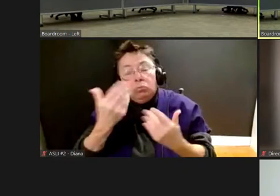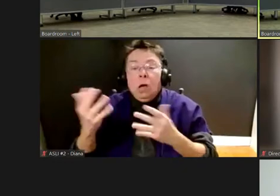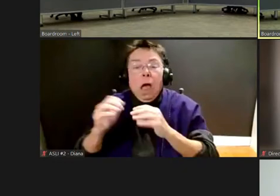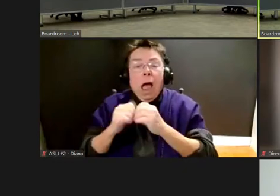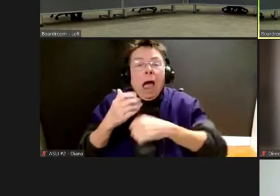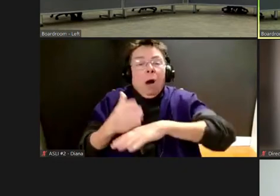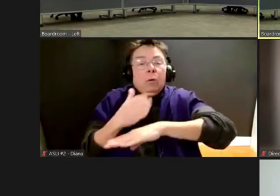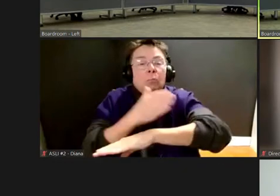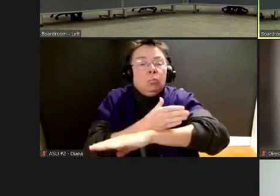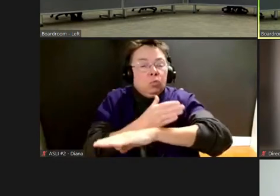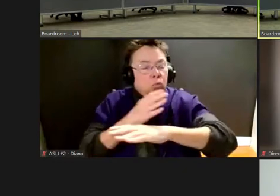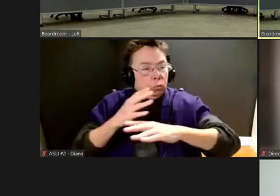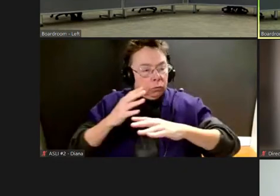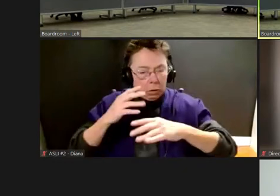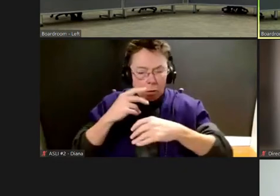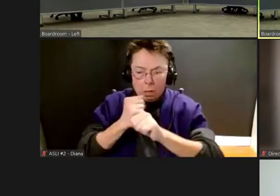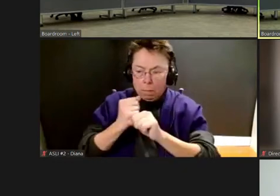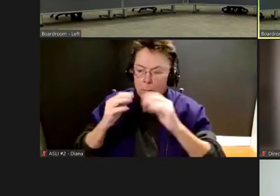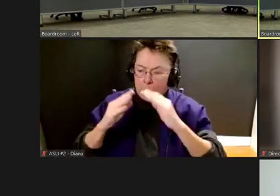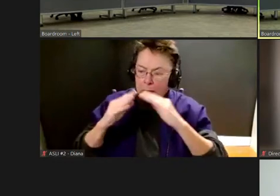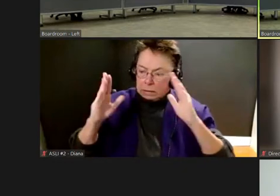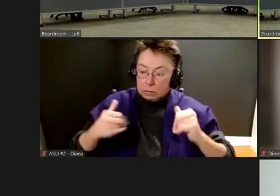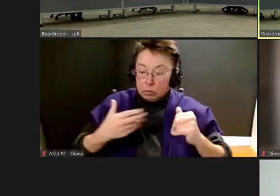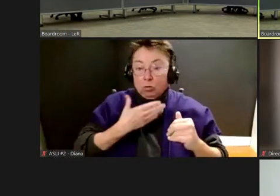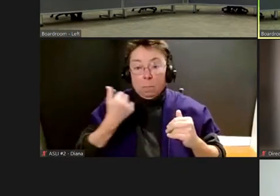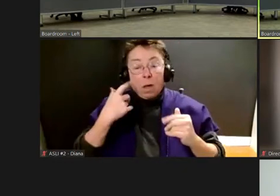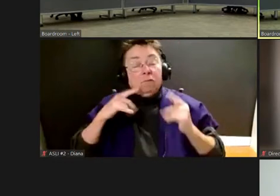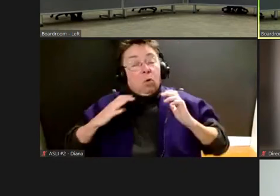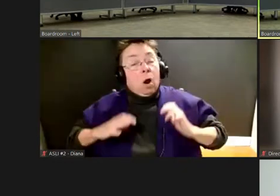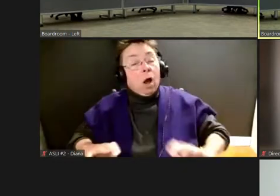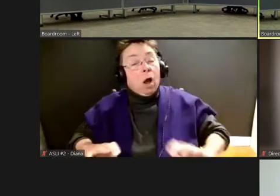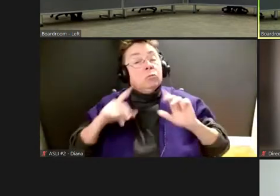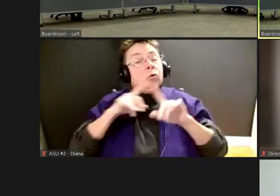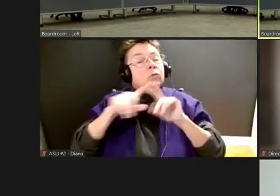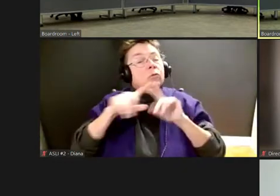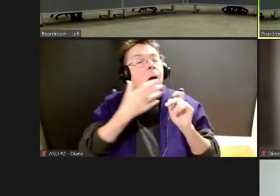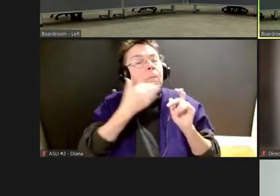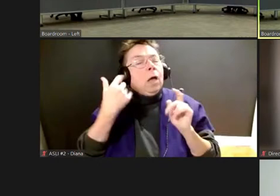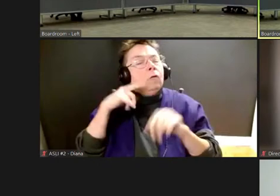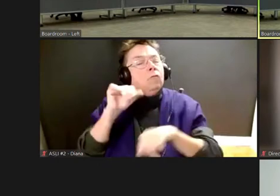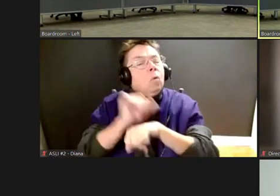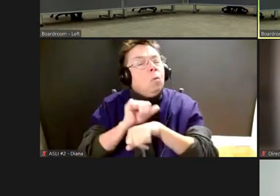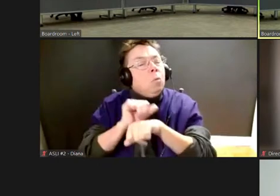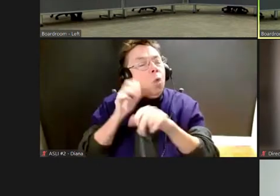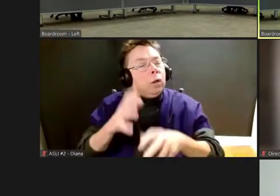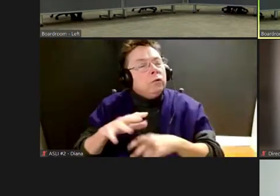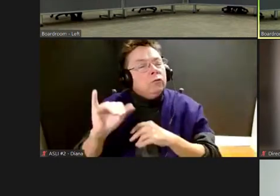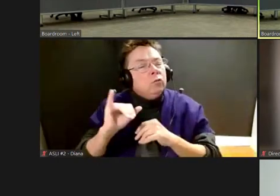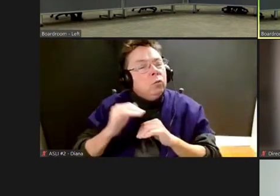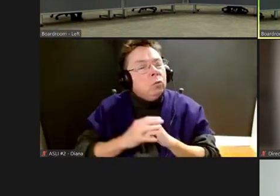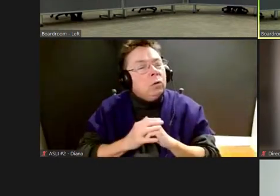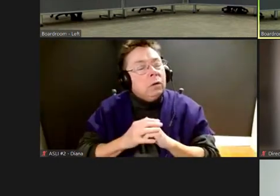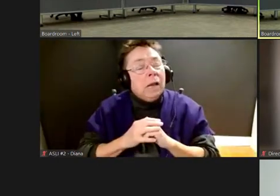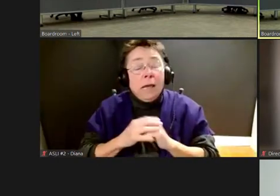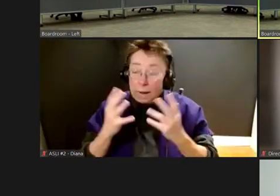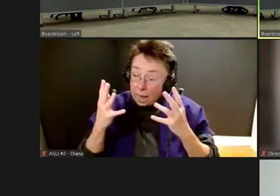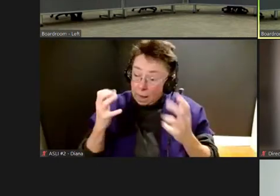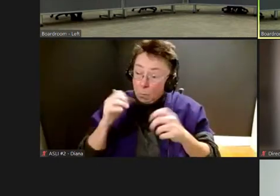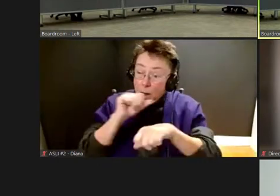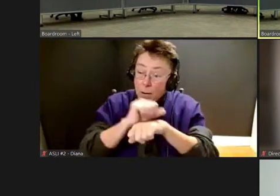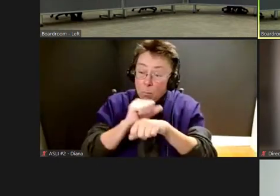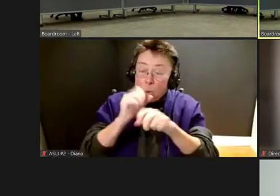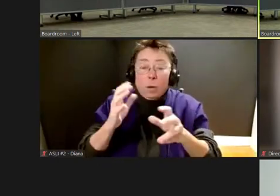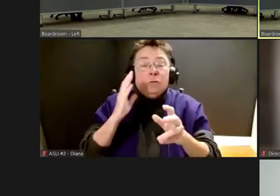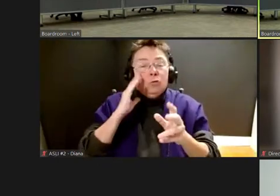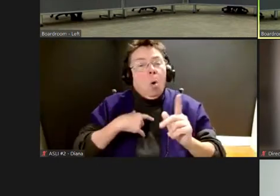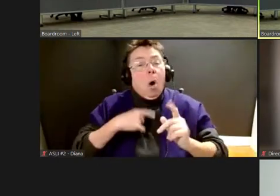improve and to make our system not only better for our customers, but better for our employees. And I want our employees to know that I'm